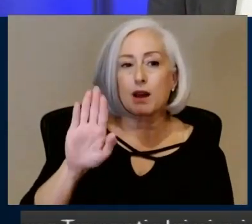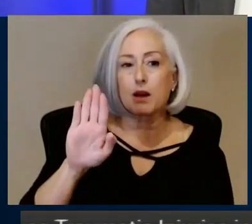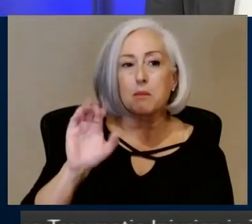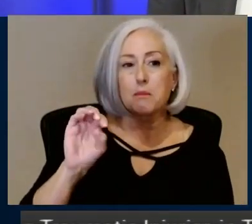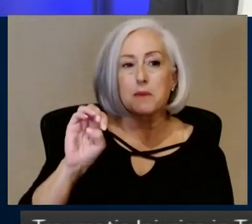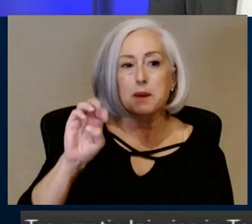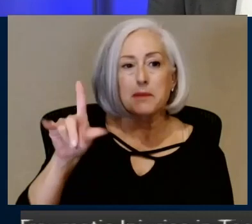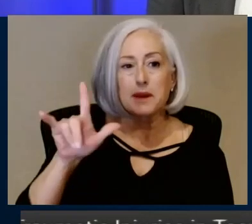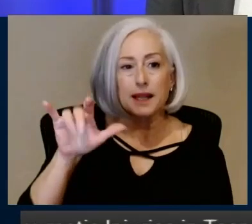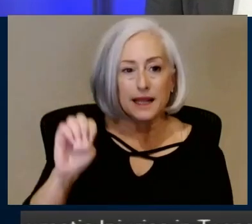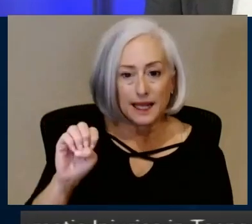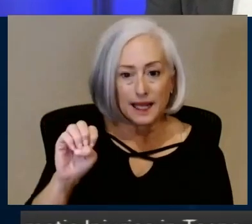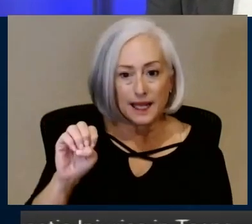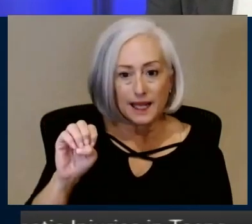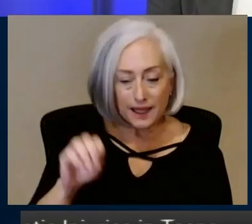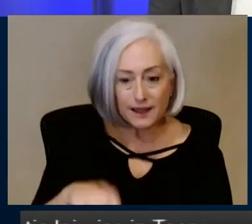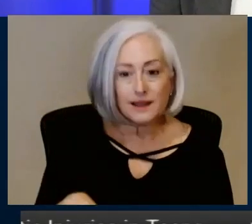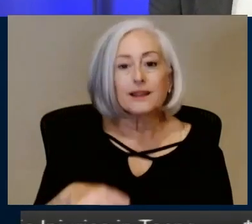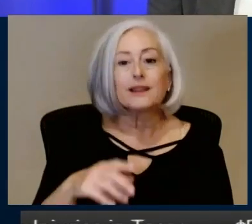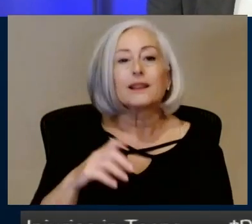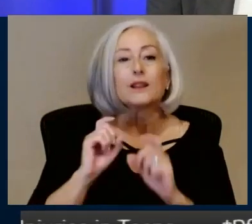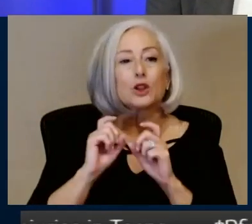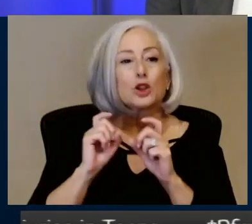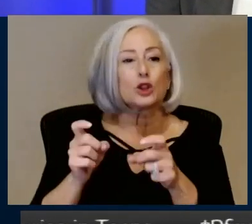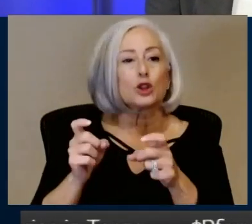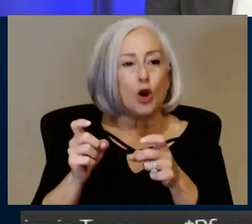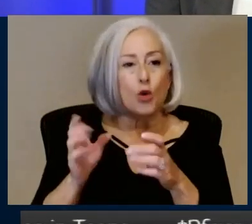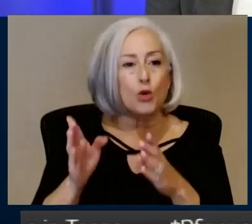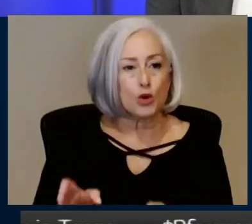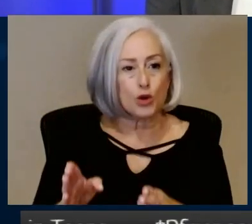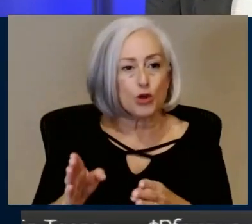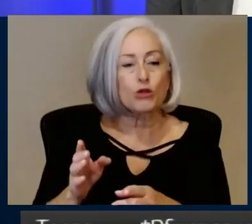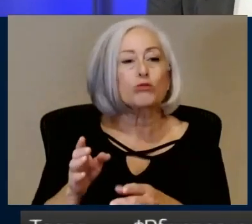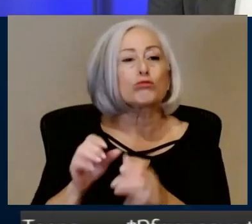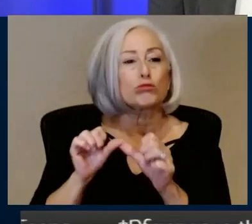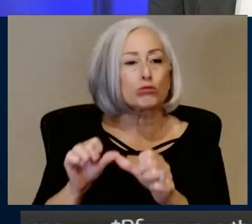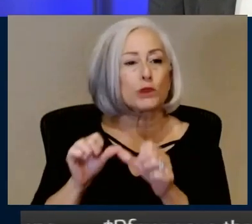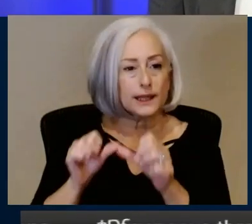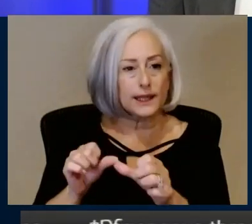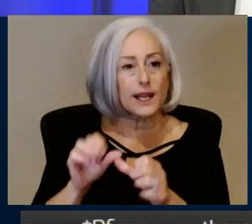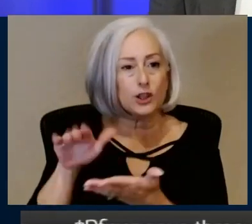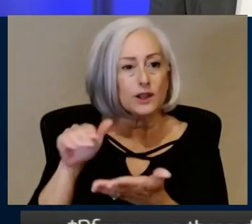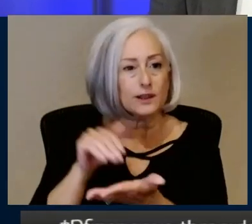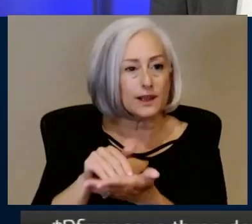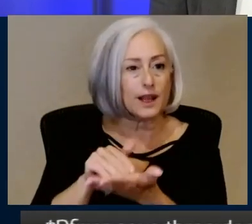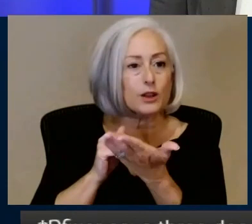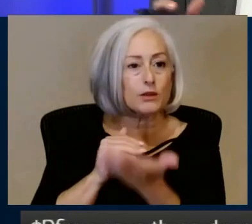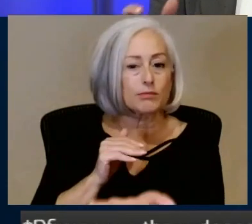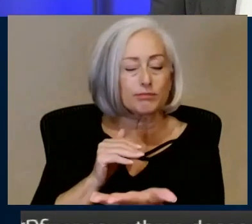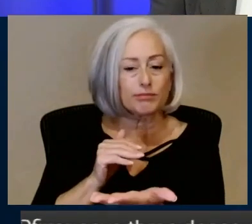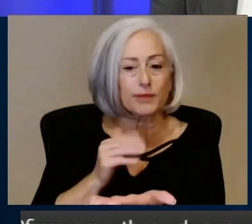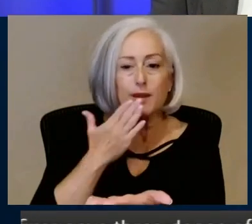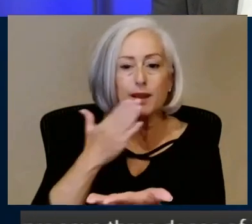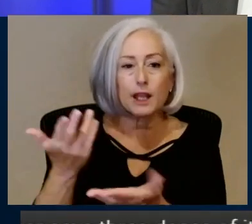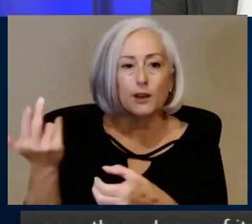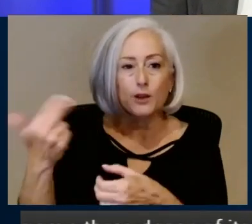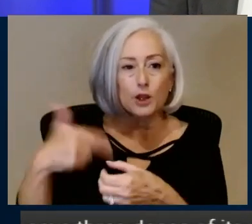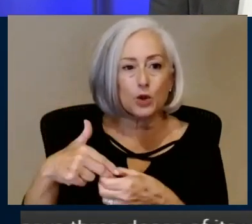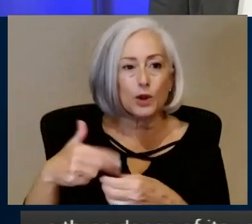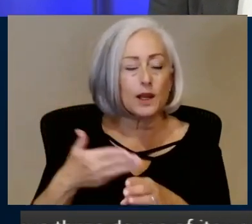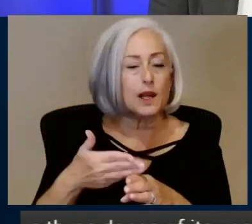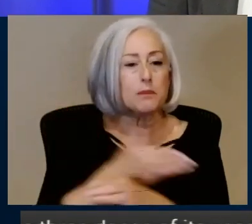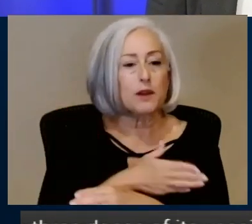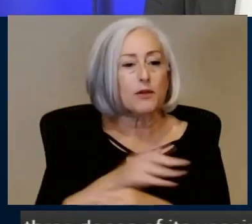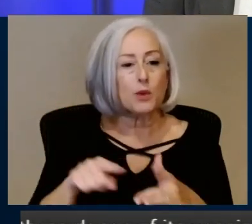Andrea, thank you so much for joining us today to talk about this. Before we get to some questions, I want to let everyone know we have a QR code